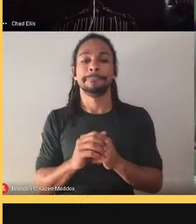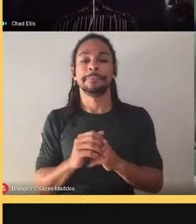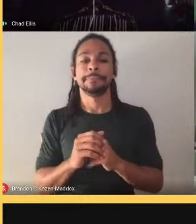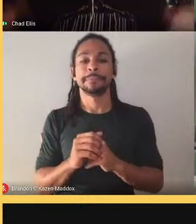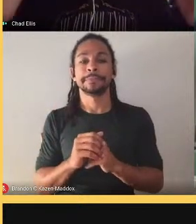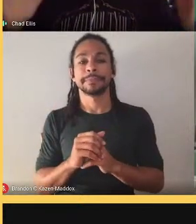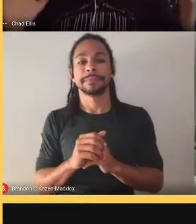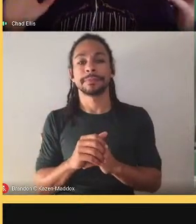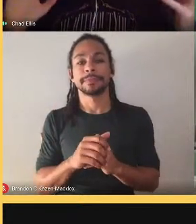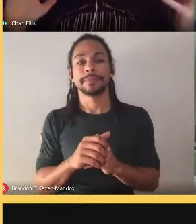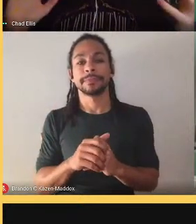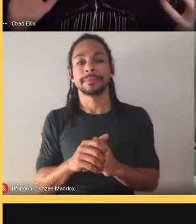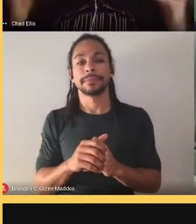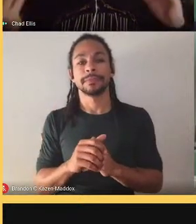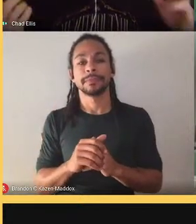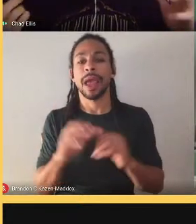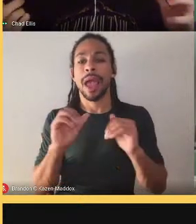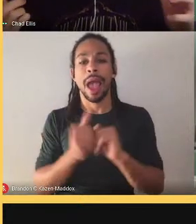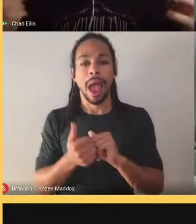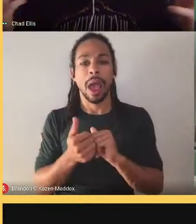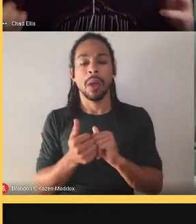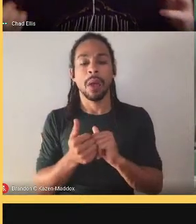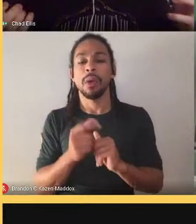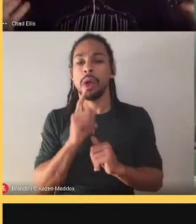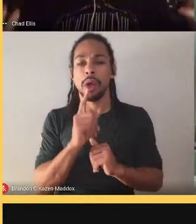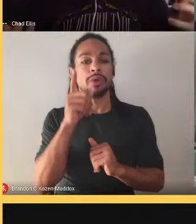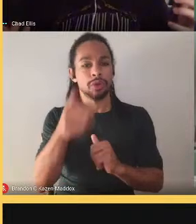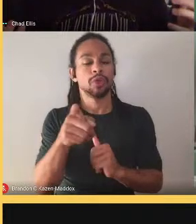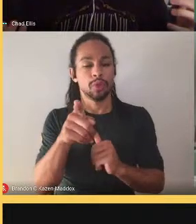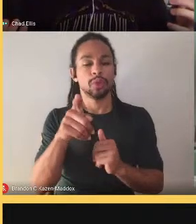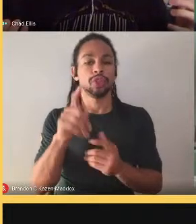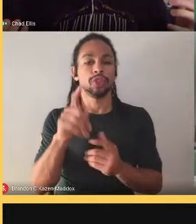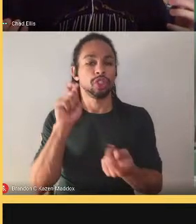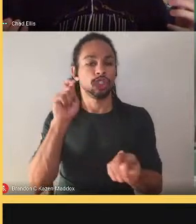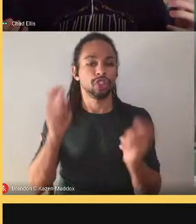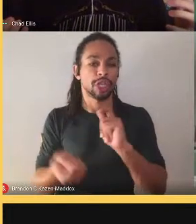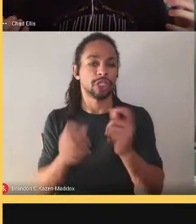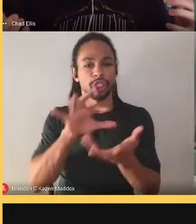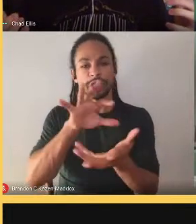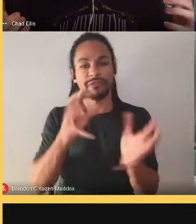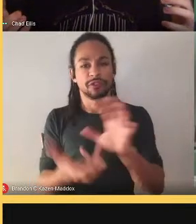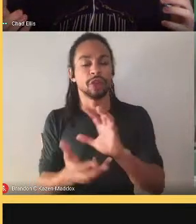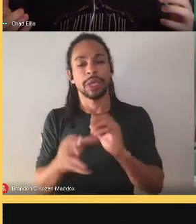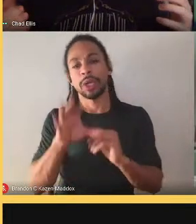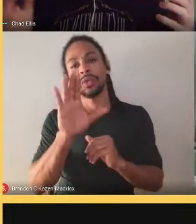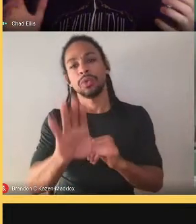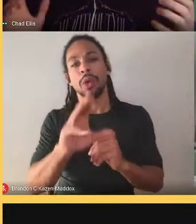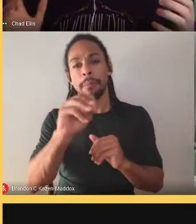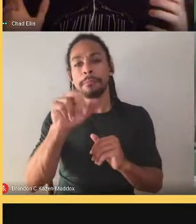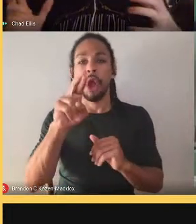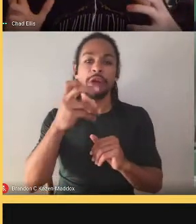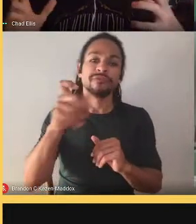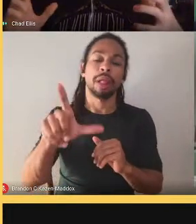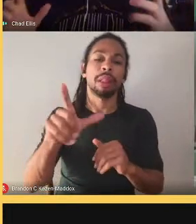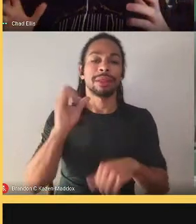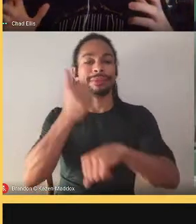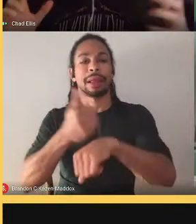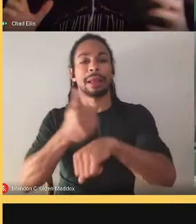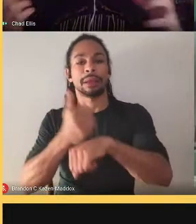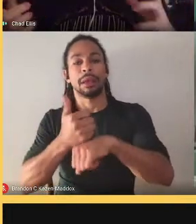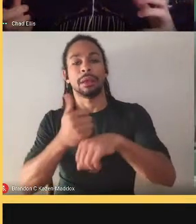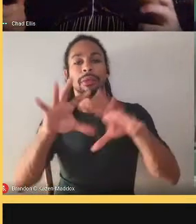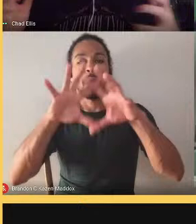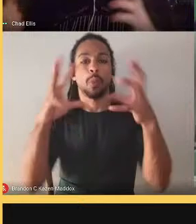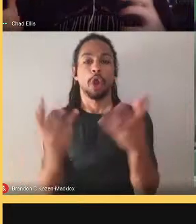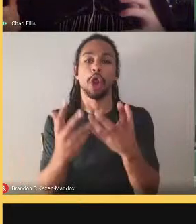how are you subverting kind of the assumption of, for example, the Marvel setting? And how does that, how are the role-playing systems and the setting